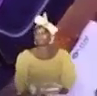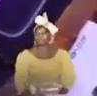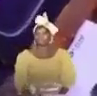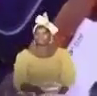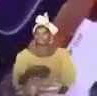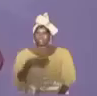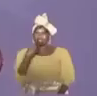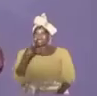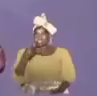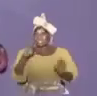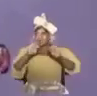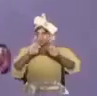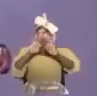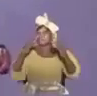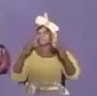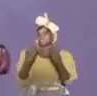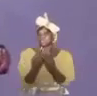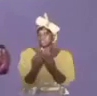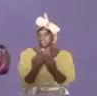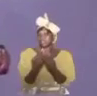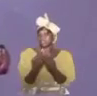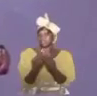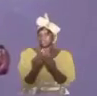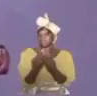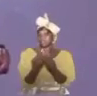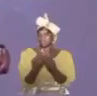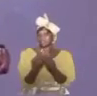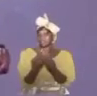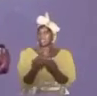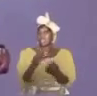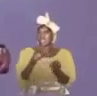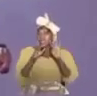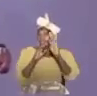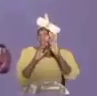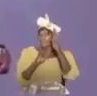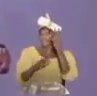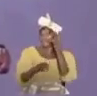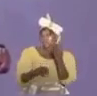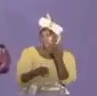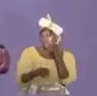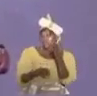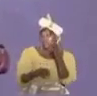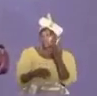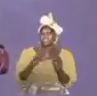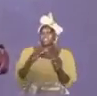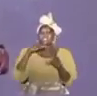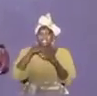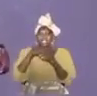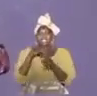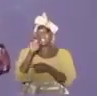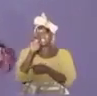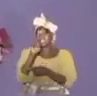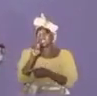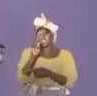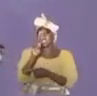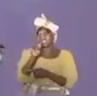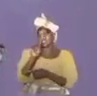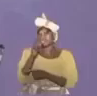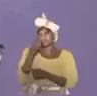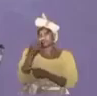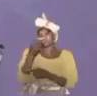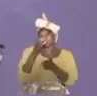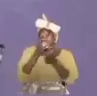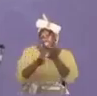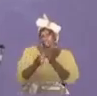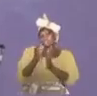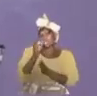The famine in Samaria. Can I give you number four? In Ruth chapter 1 from verse 1 and